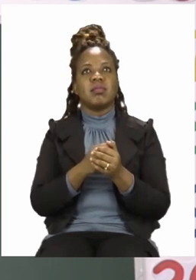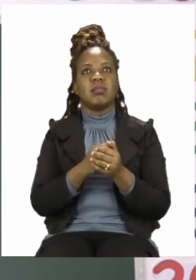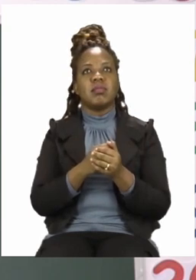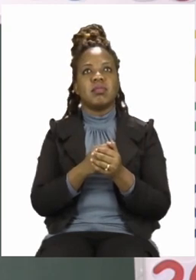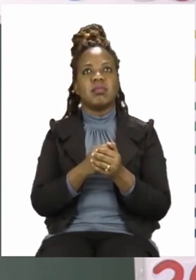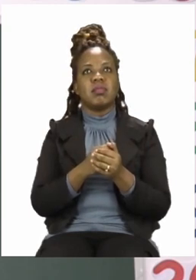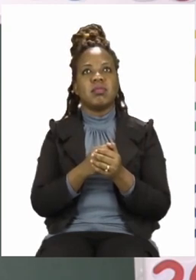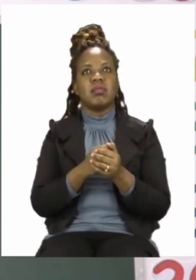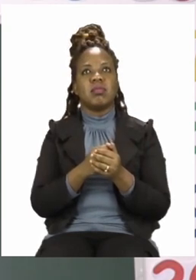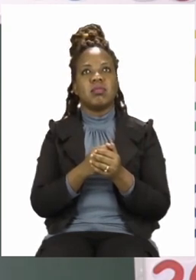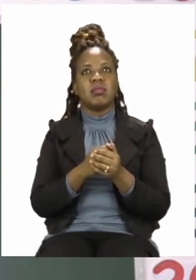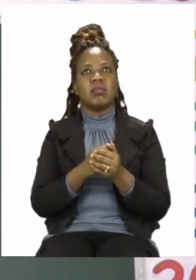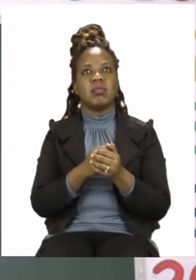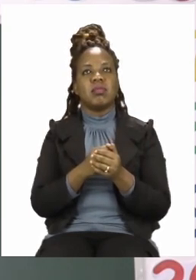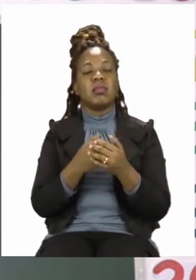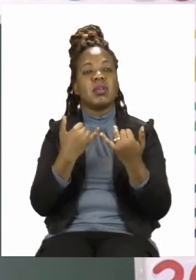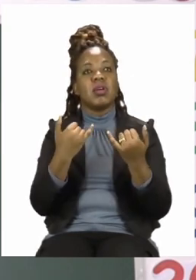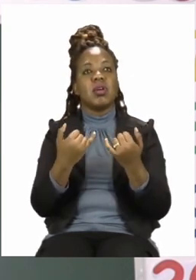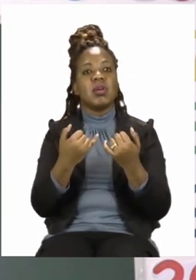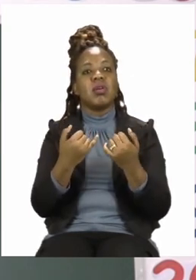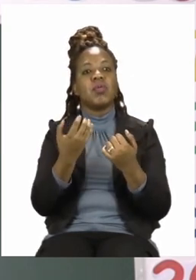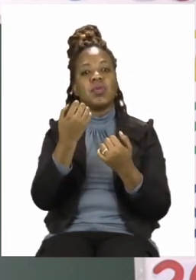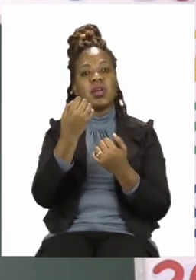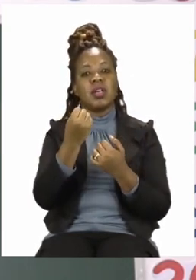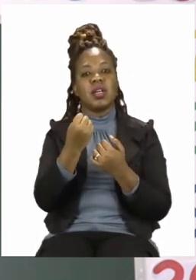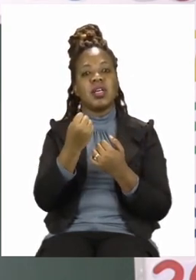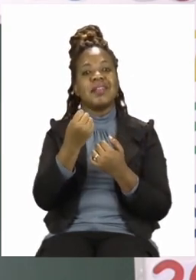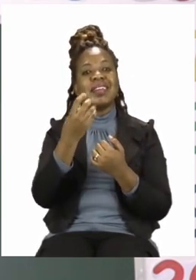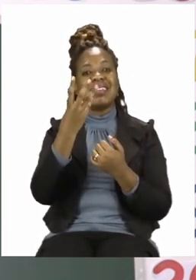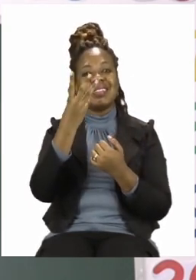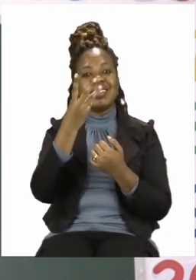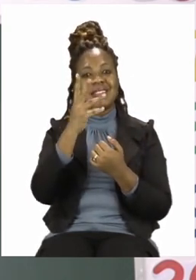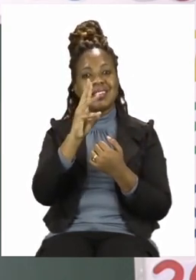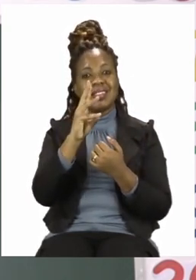have 6 fingers and I take away 4.